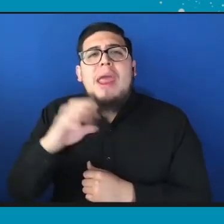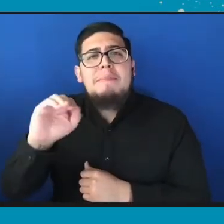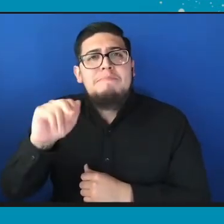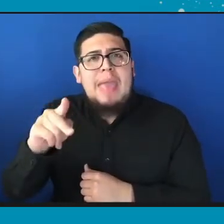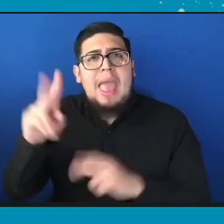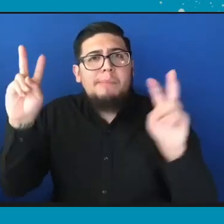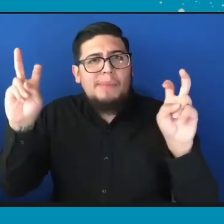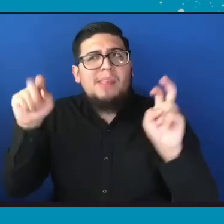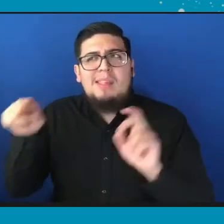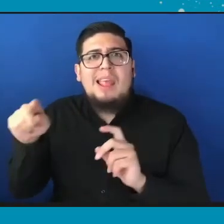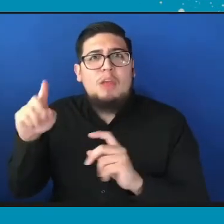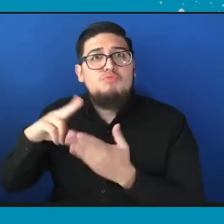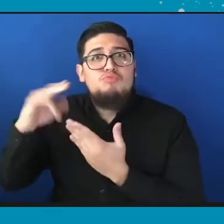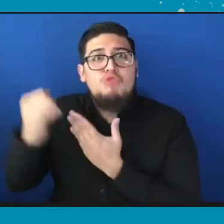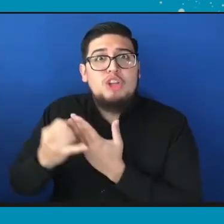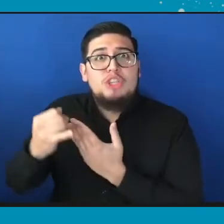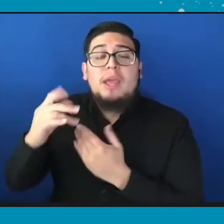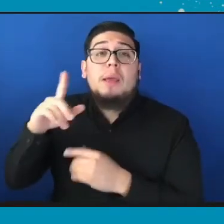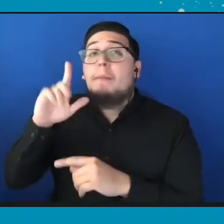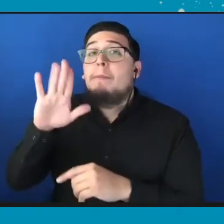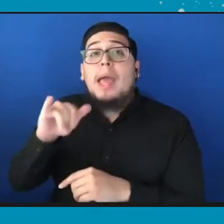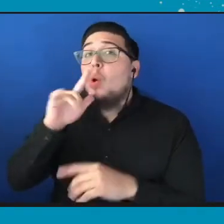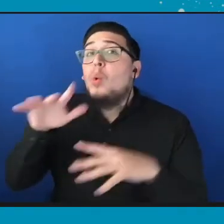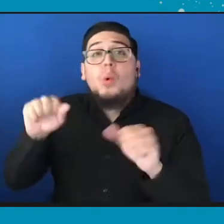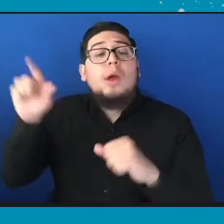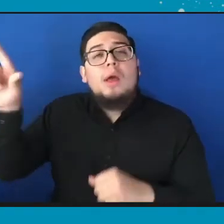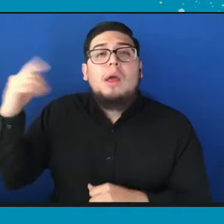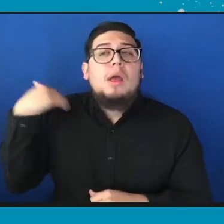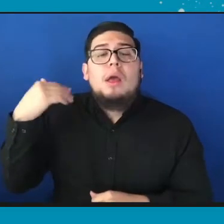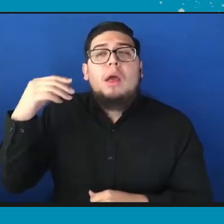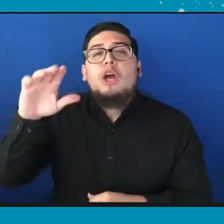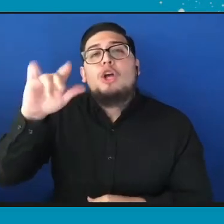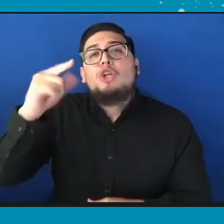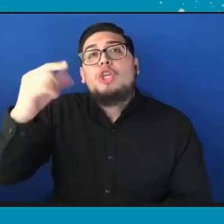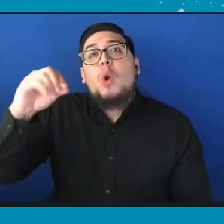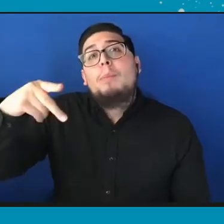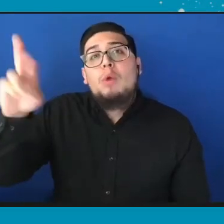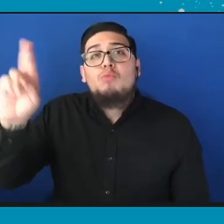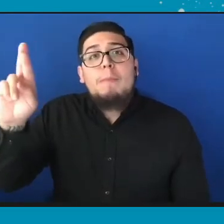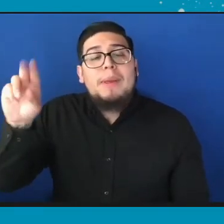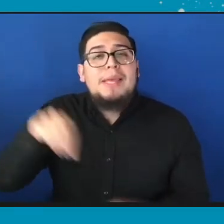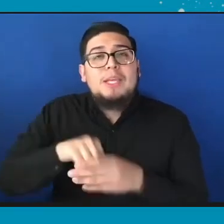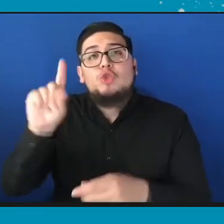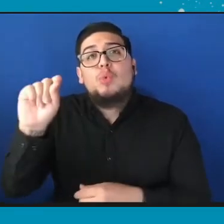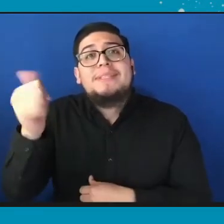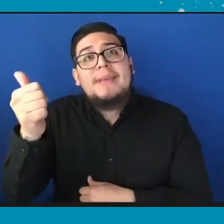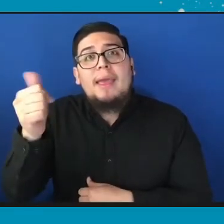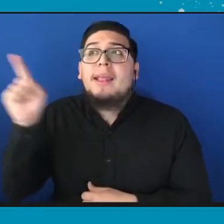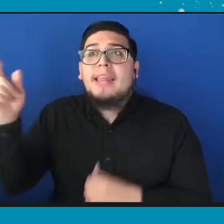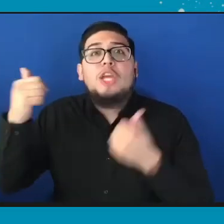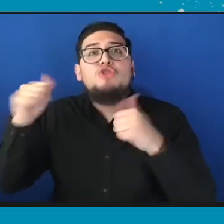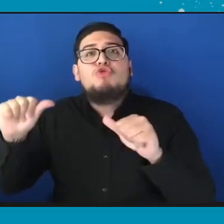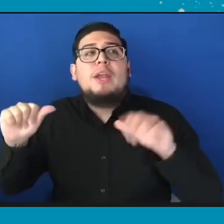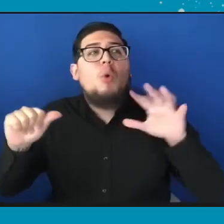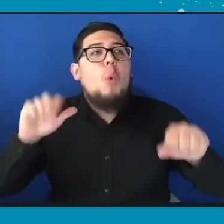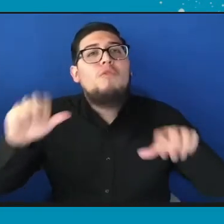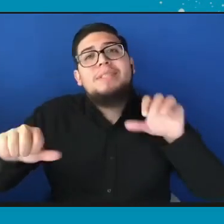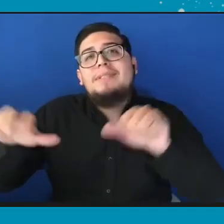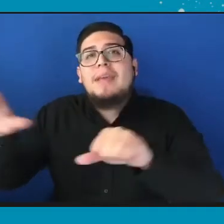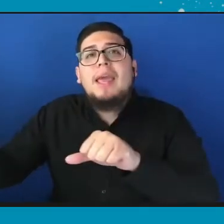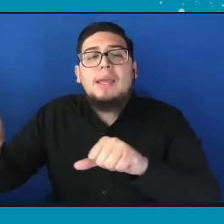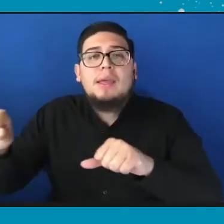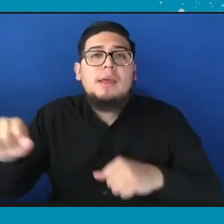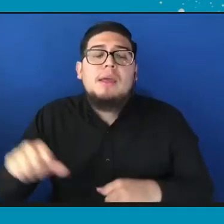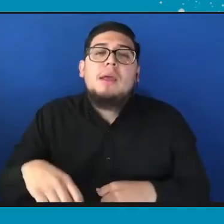the GOP in 2010, which sought to overtake purple states